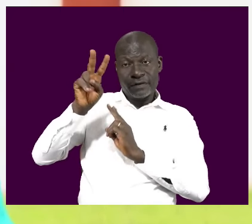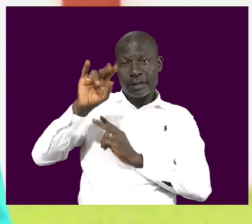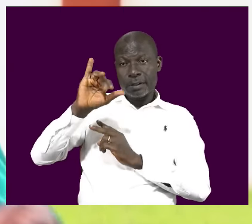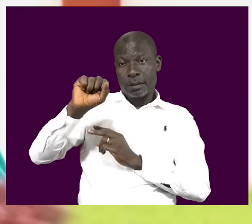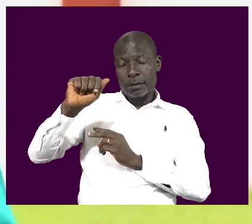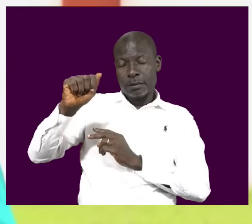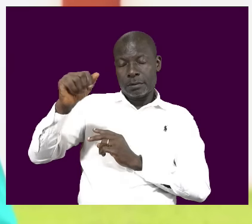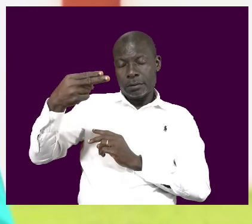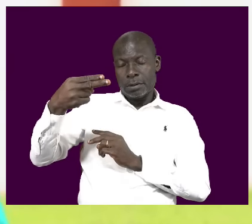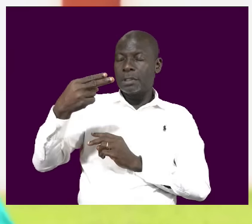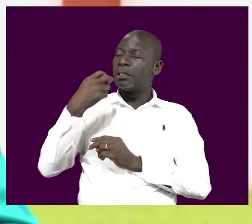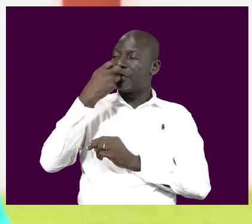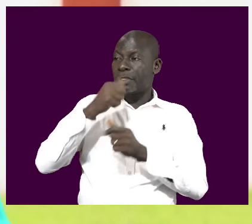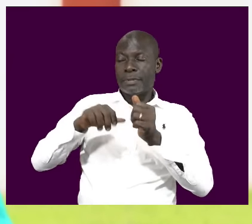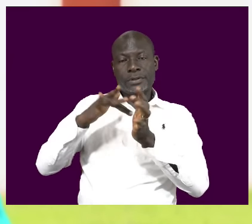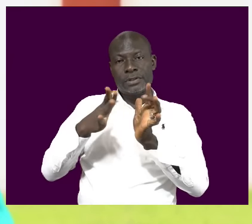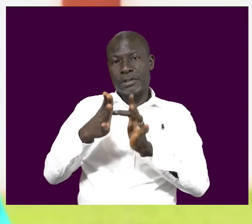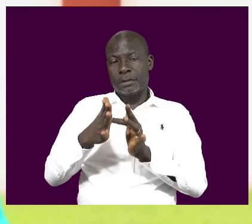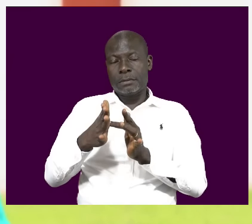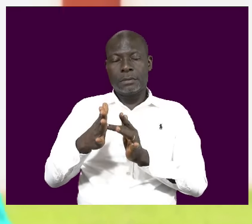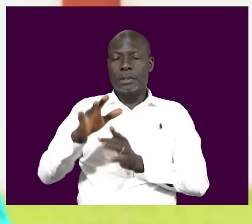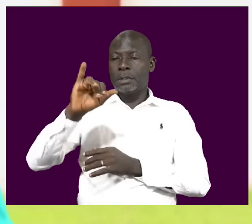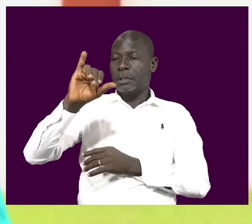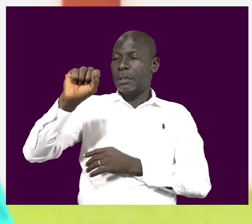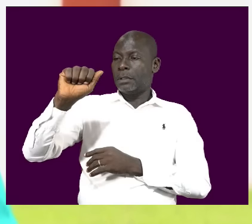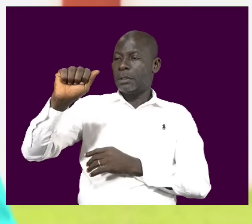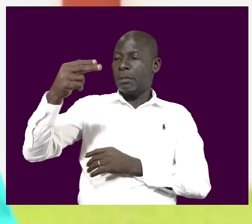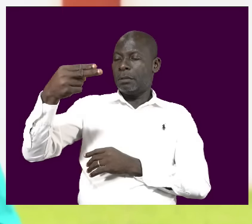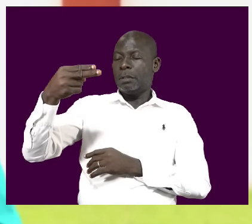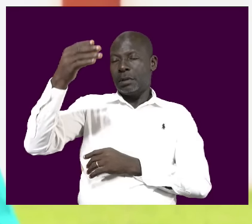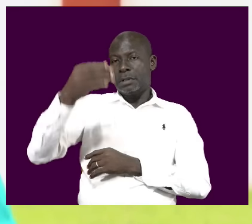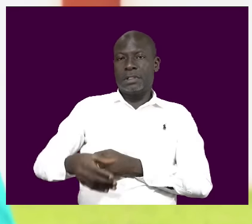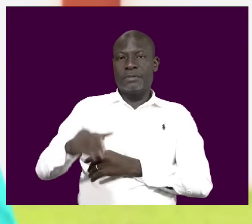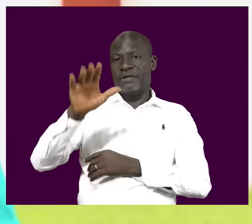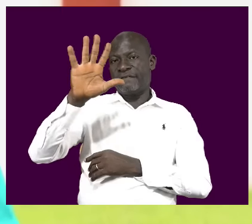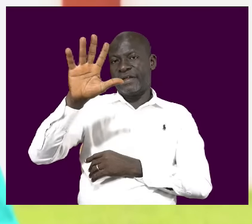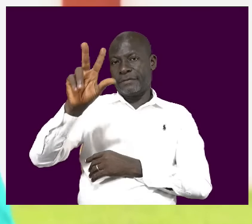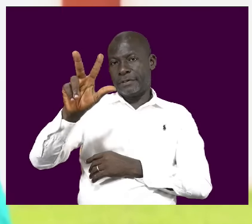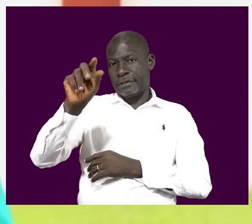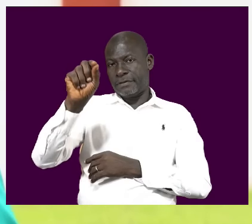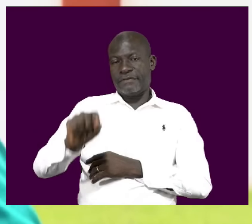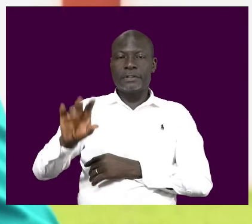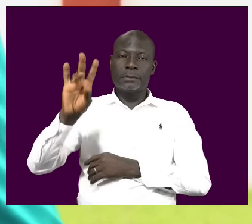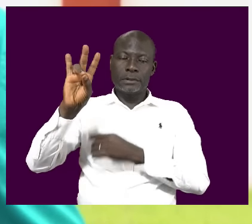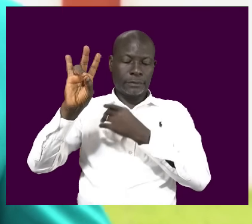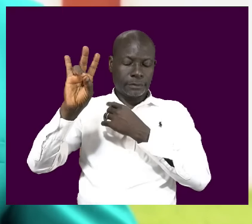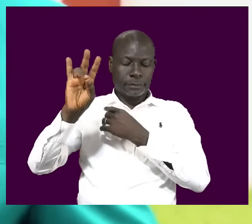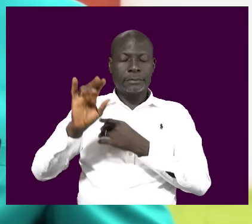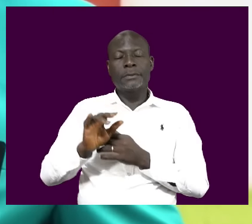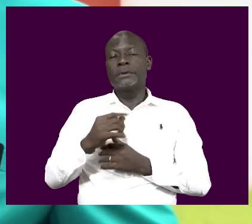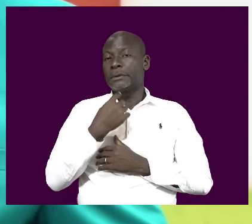ye nwrade Yesu Kristo eho Isaiah chapter 53 na me kan verse number 7 o